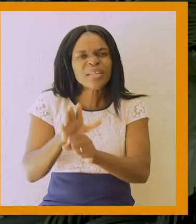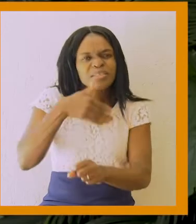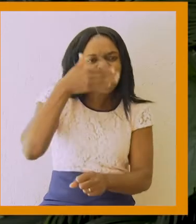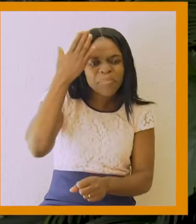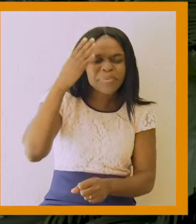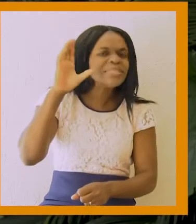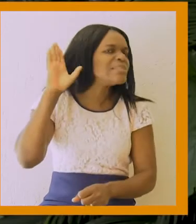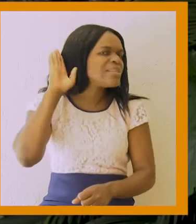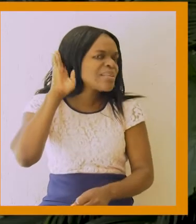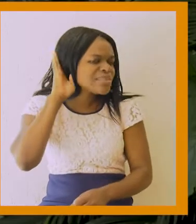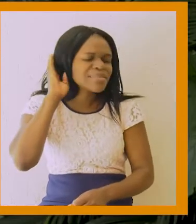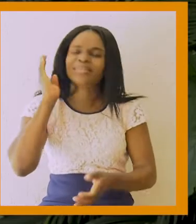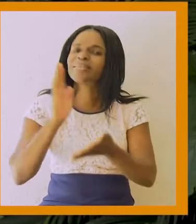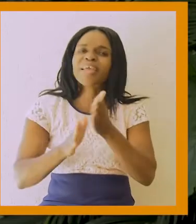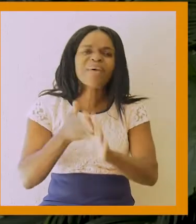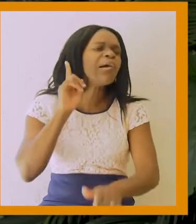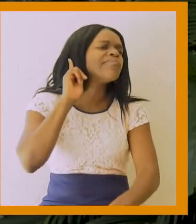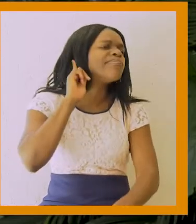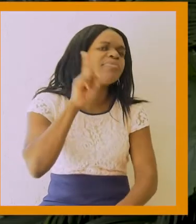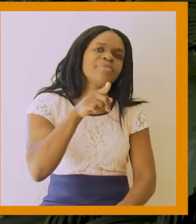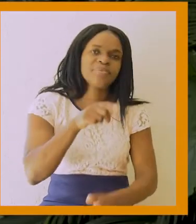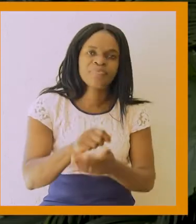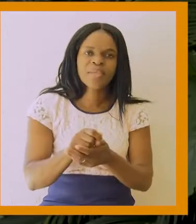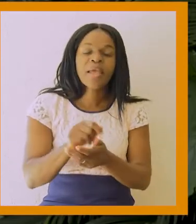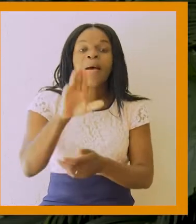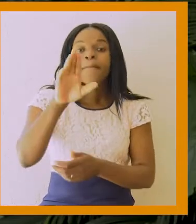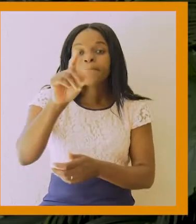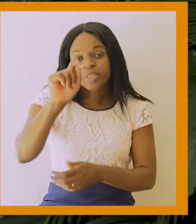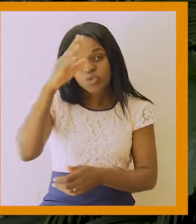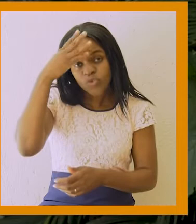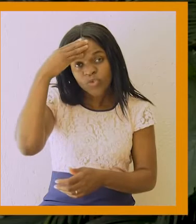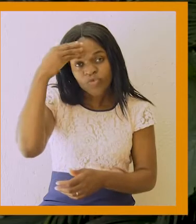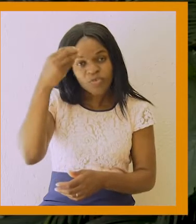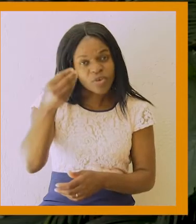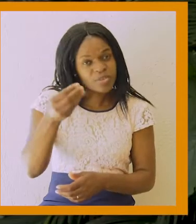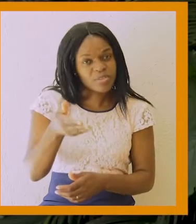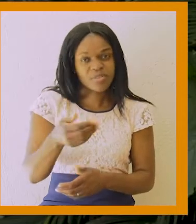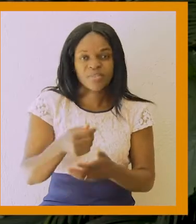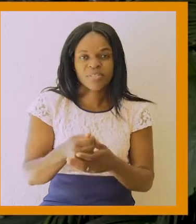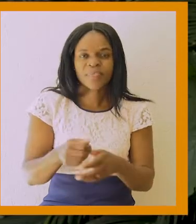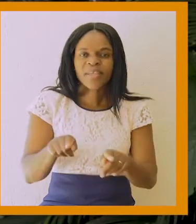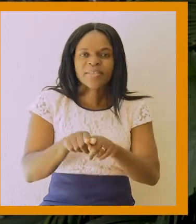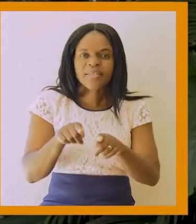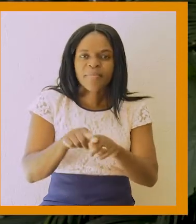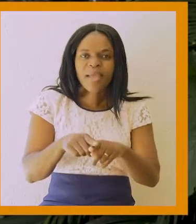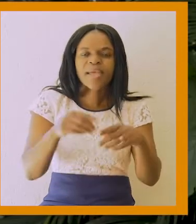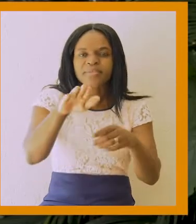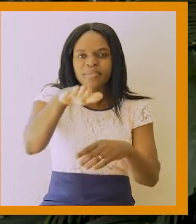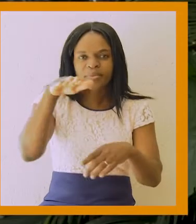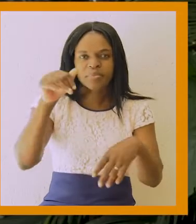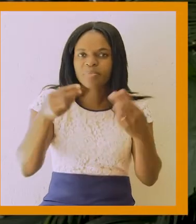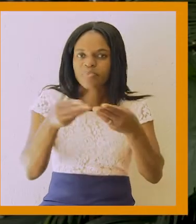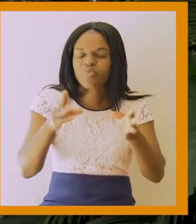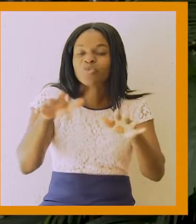vangwarisa. Vana emazwano vashatereri. So we forget that as citizens or